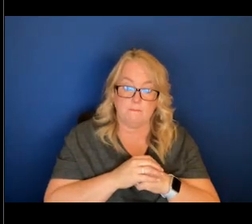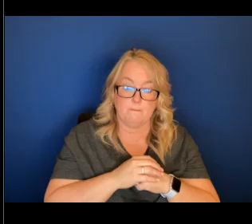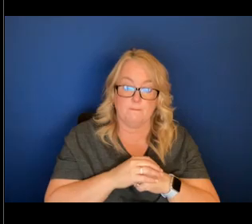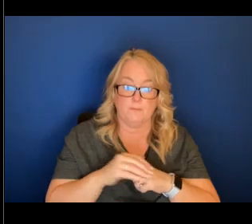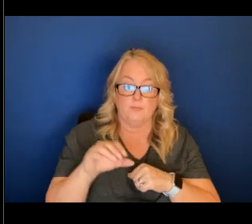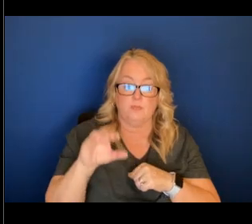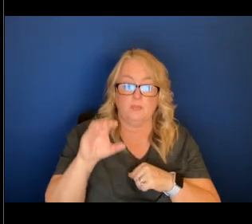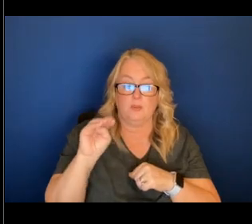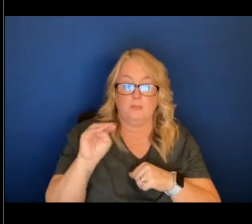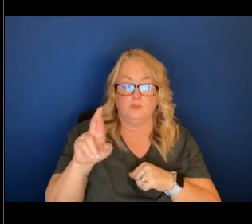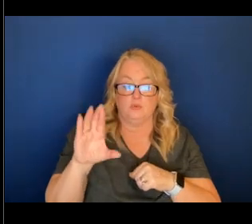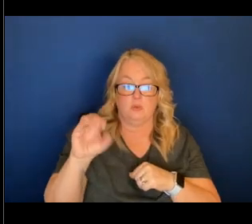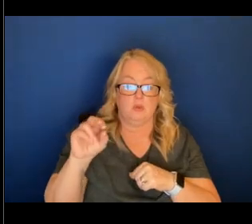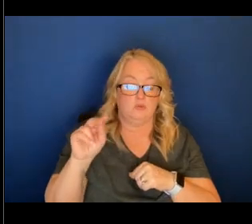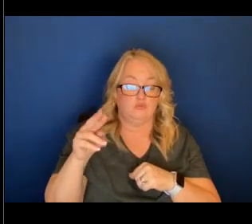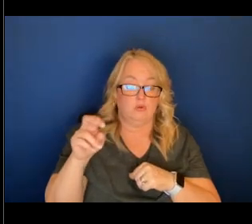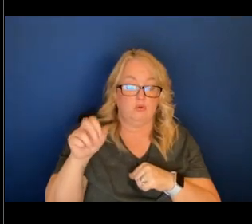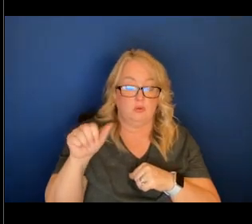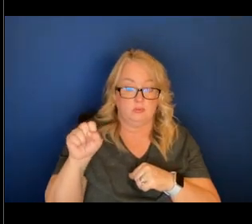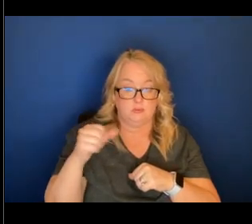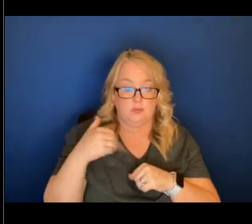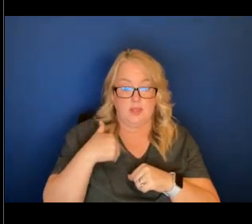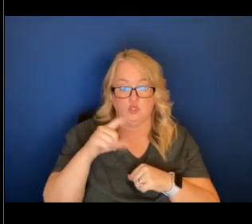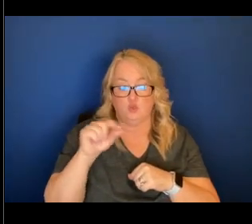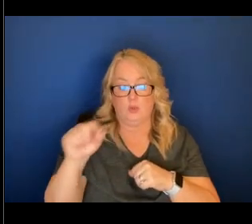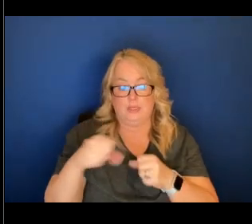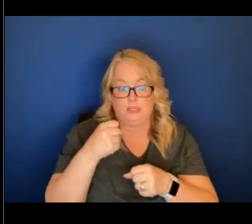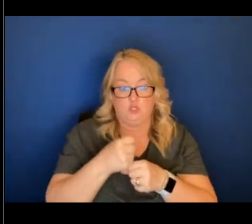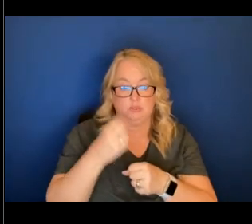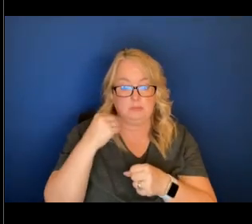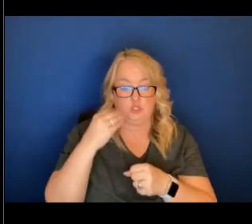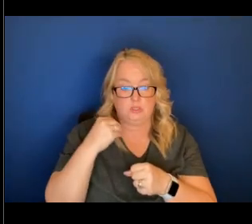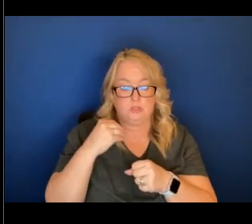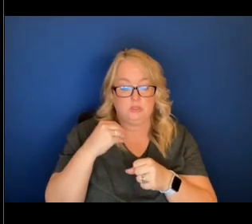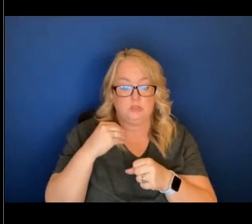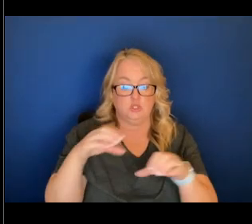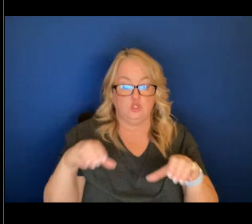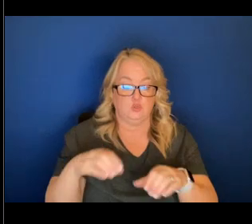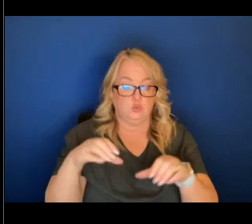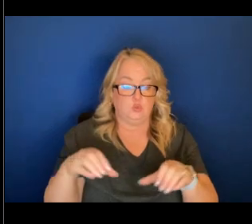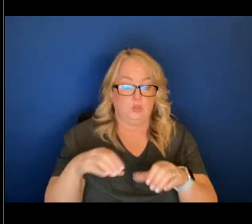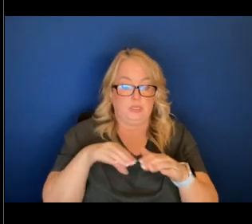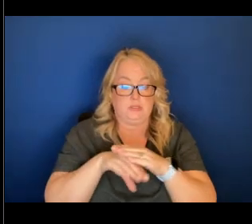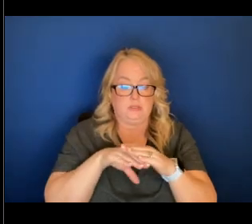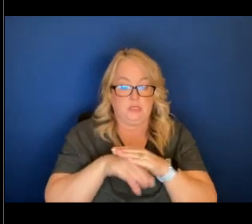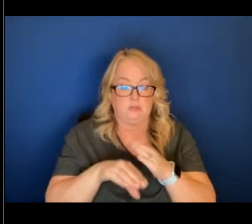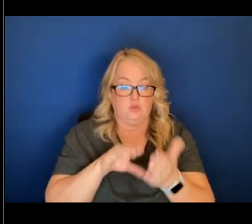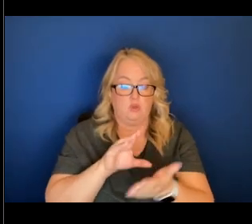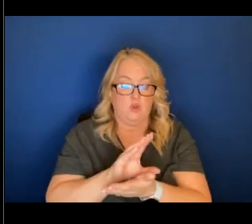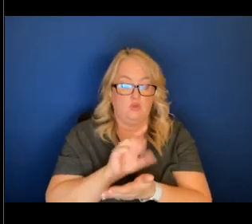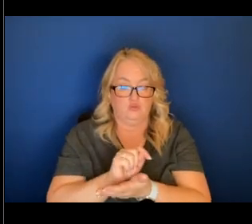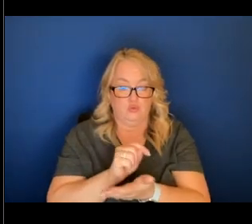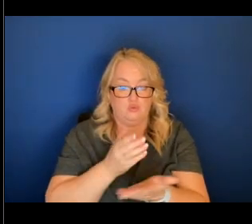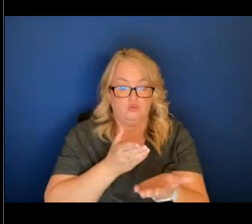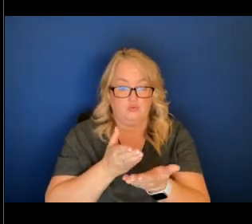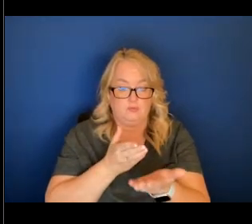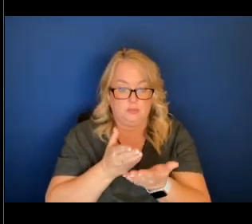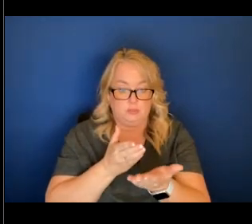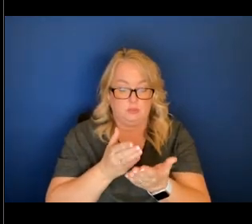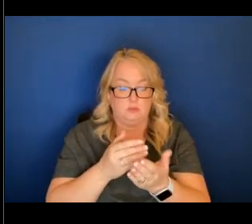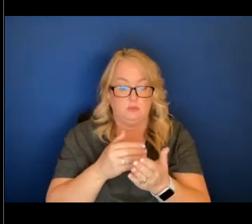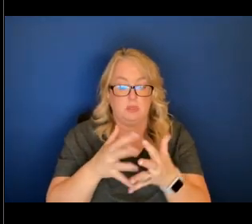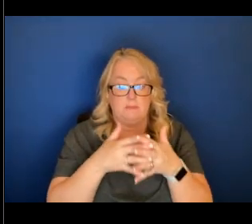Mr. Contreras has 20 years of experience performing accessibility consulting services,